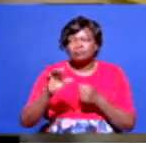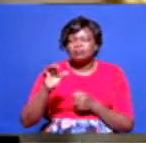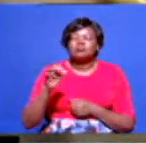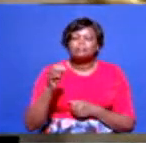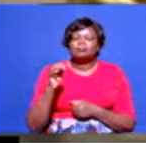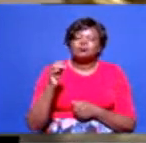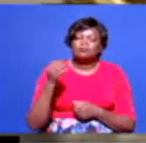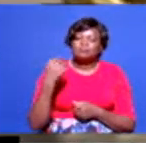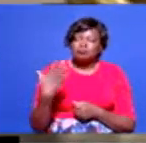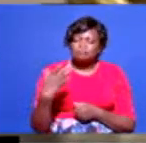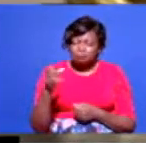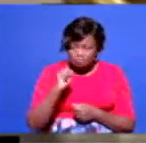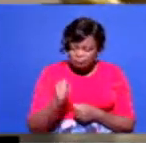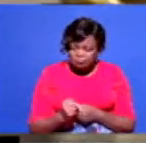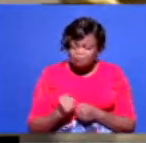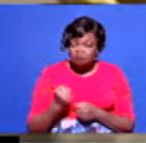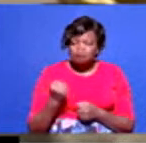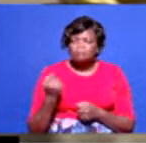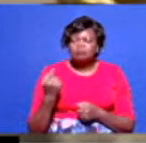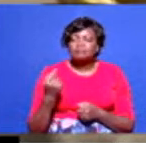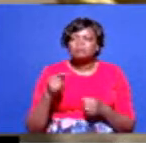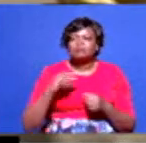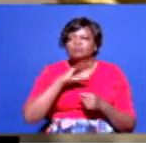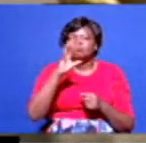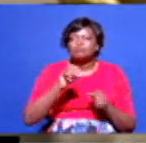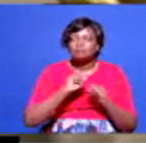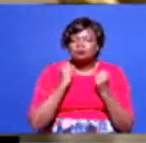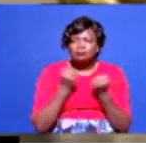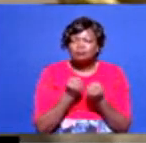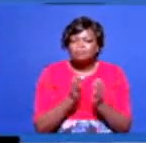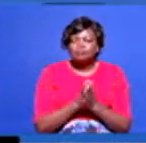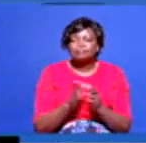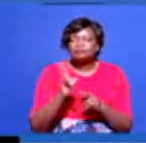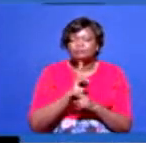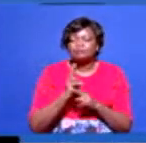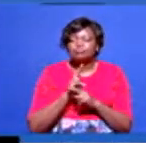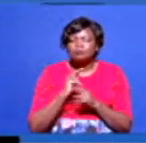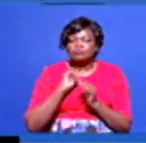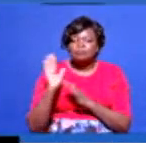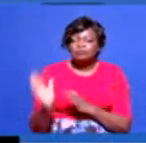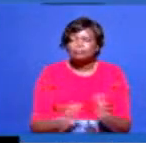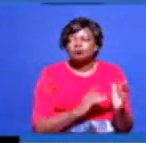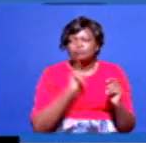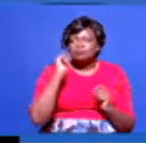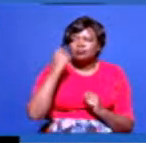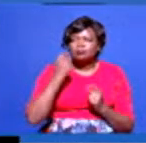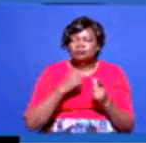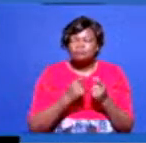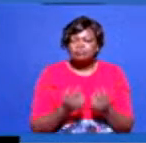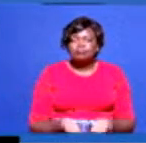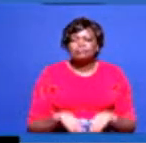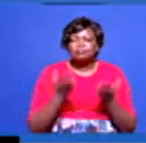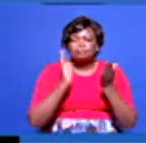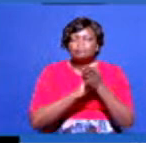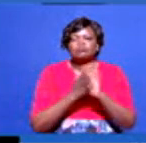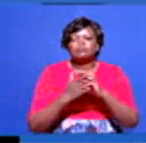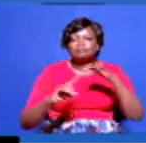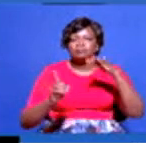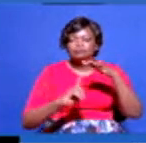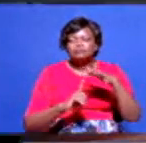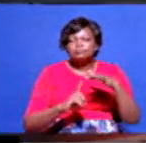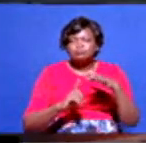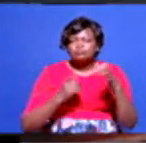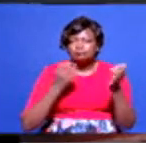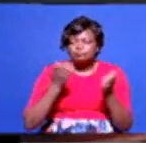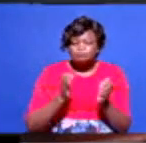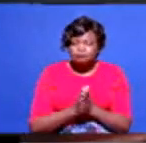10 on African Socialism and its application to planning in Kenya. He will be promoted to become Minister for Commerce and